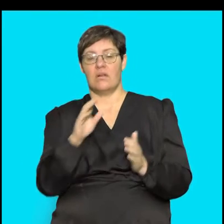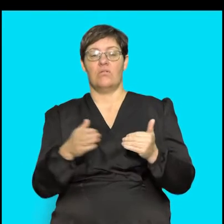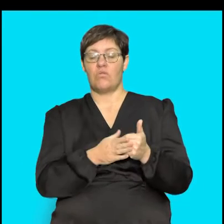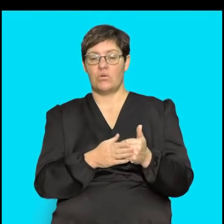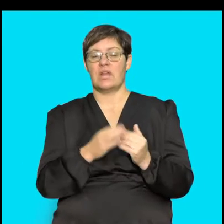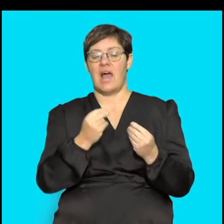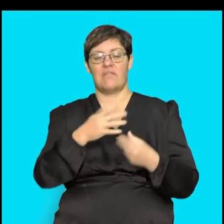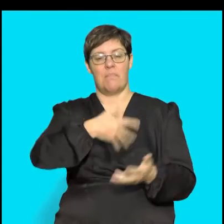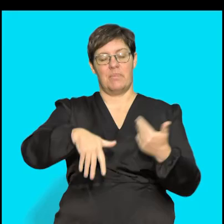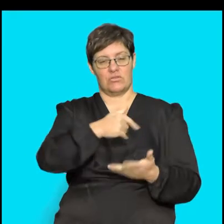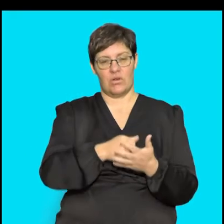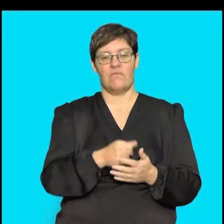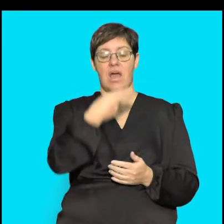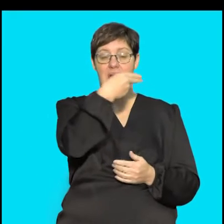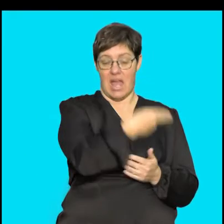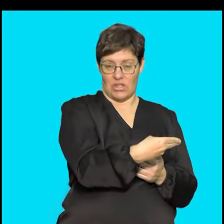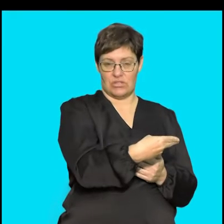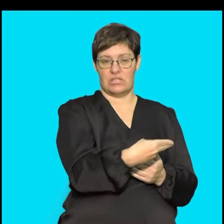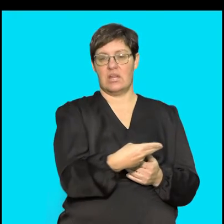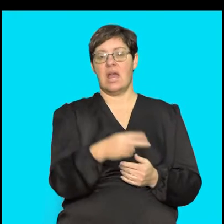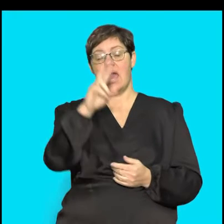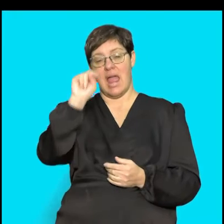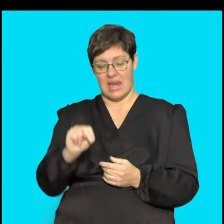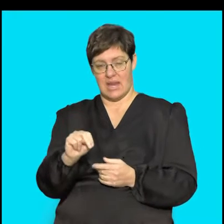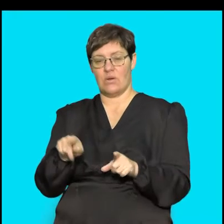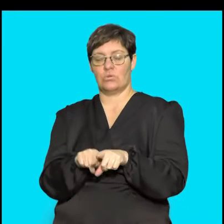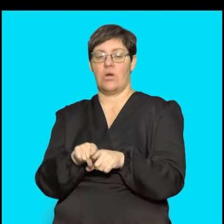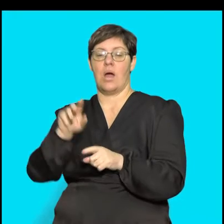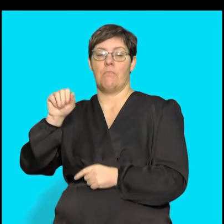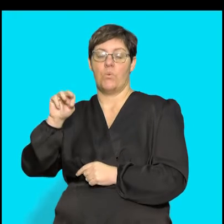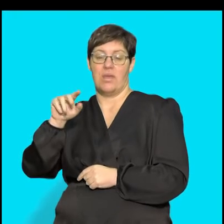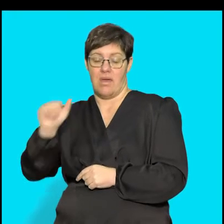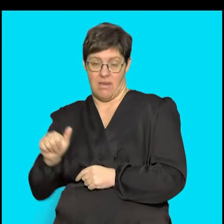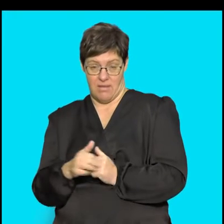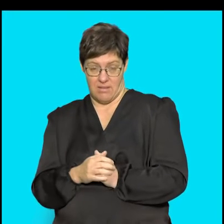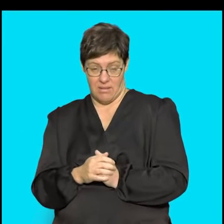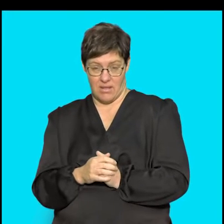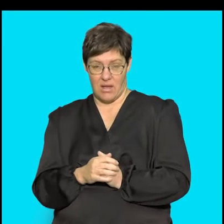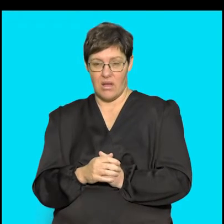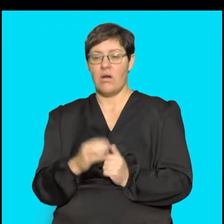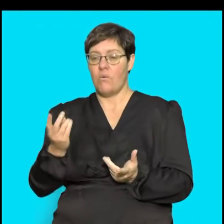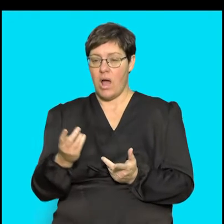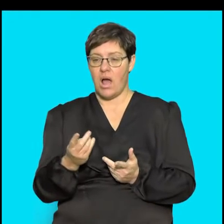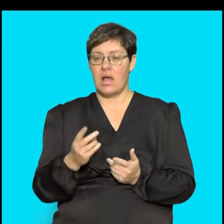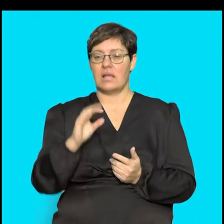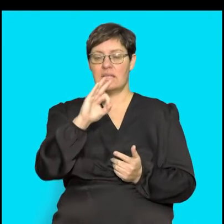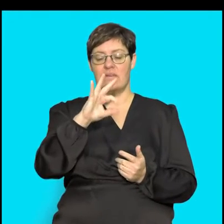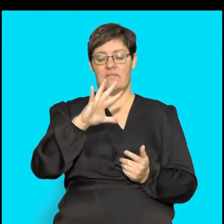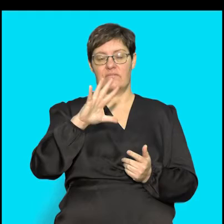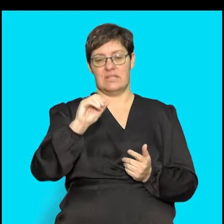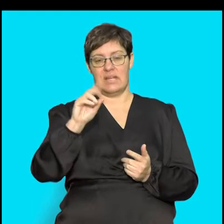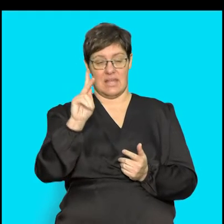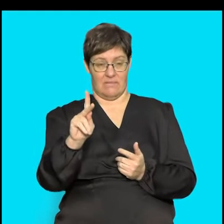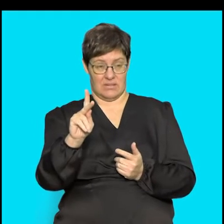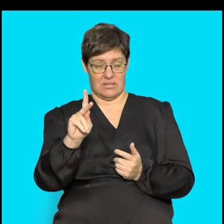contains a mixture of hydrogen, nitrogen, and ammonia at this 350